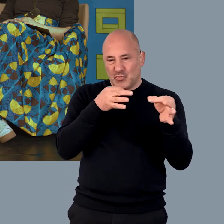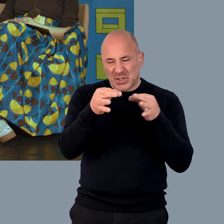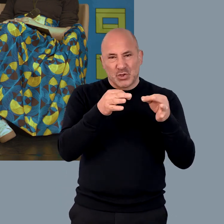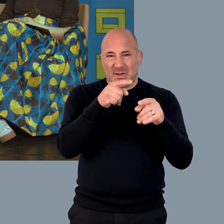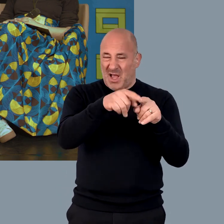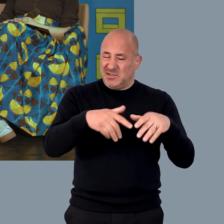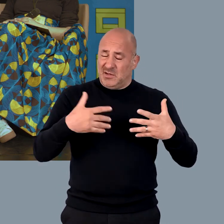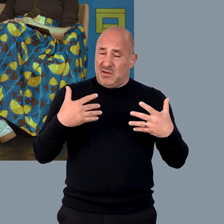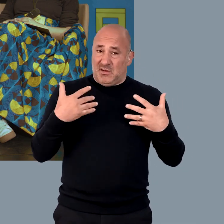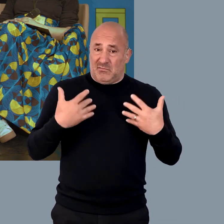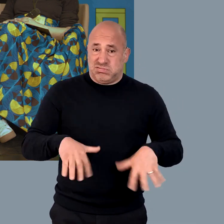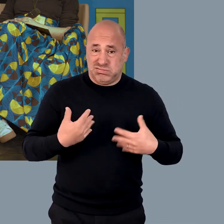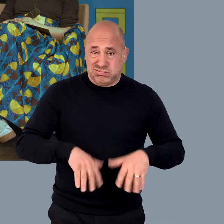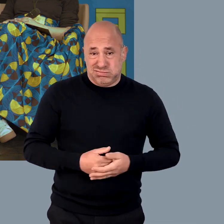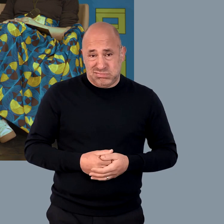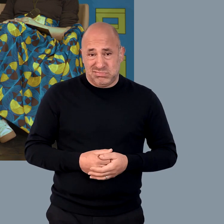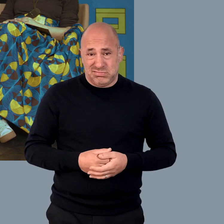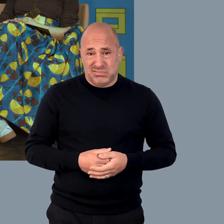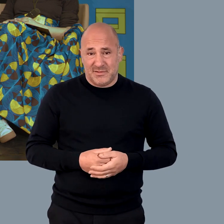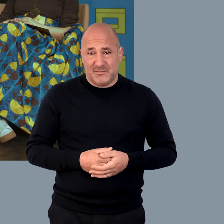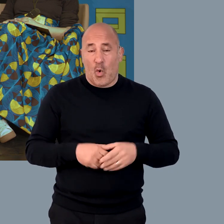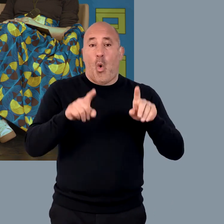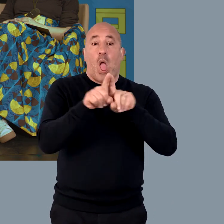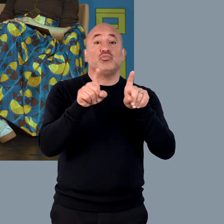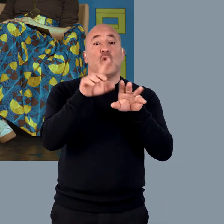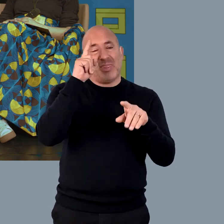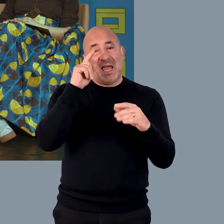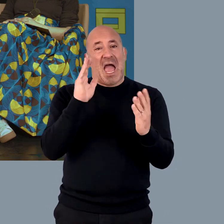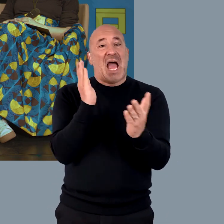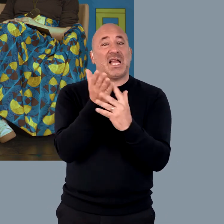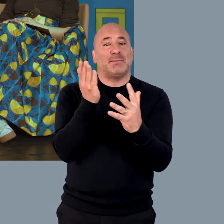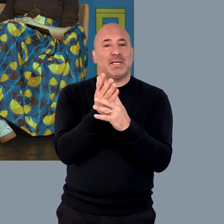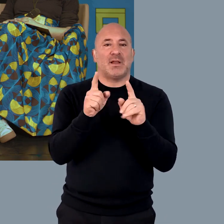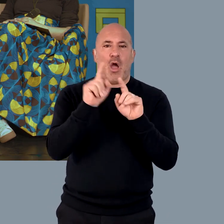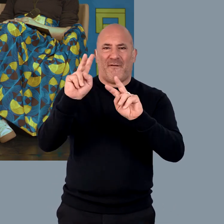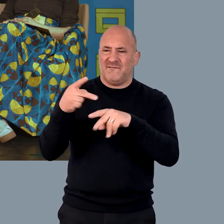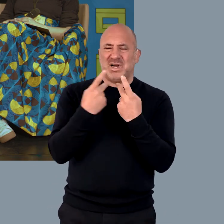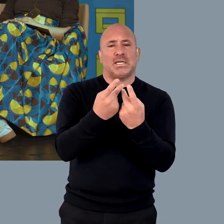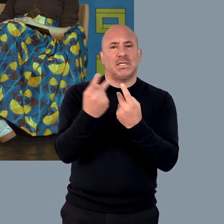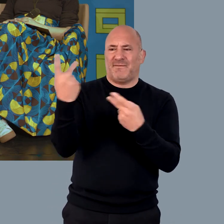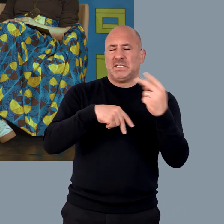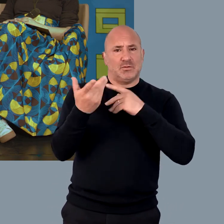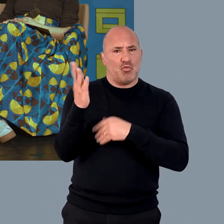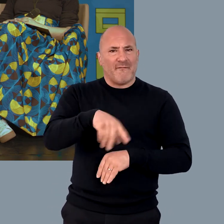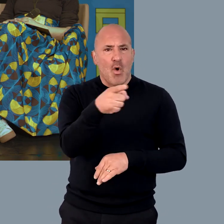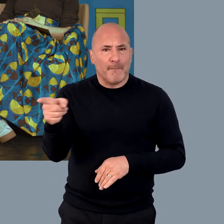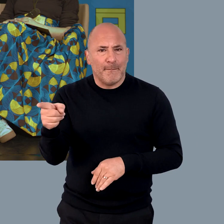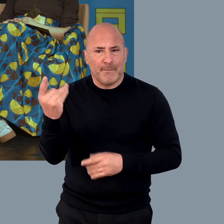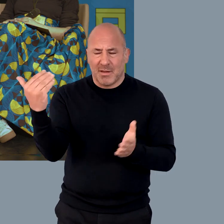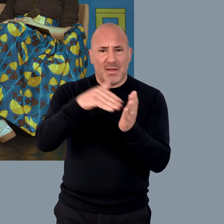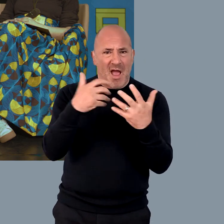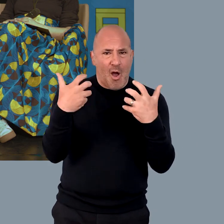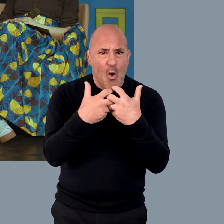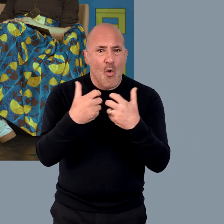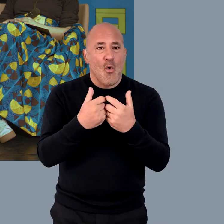everything from looking at your climate control to looking at your procurement strategy, that's a huge one. Also, your